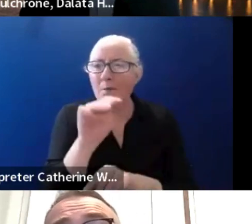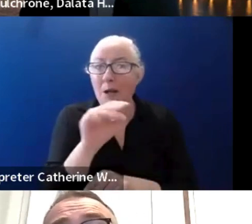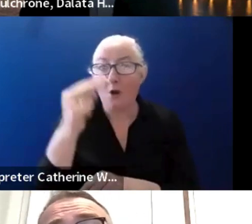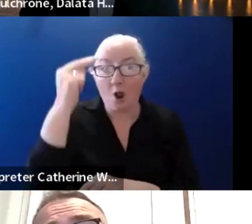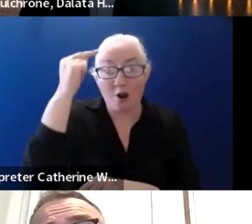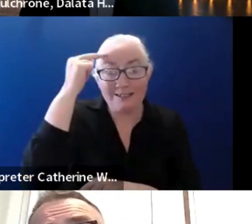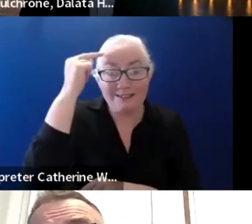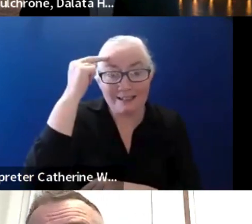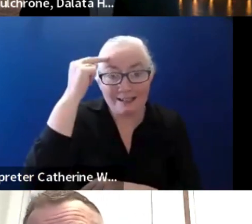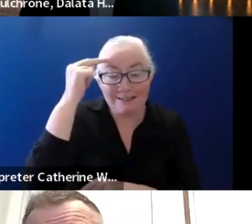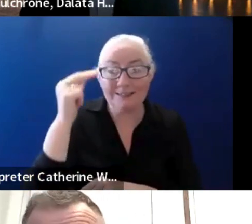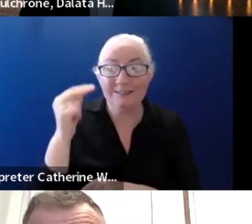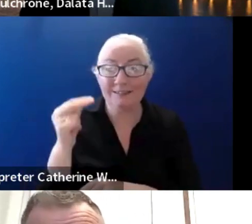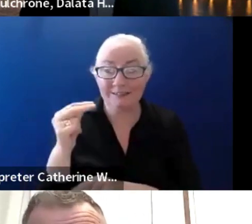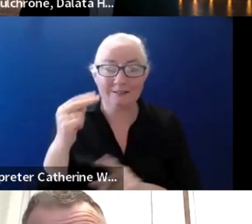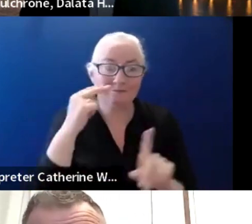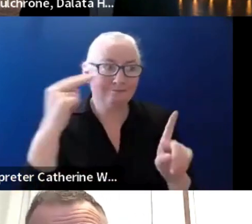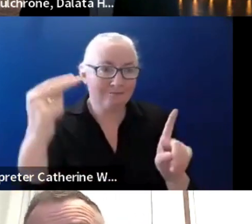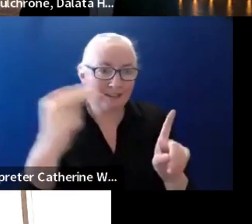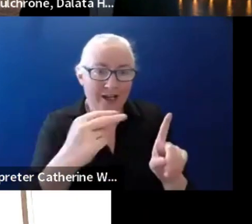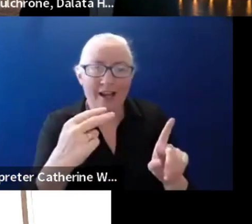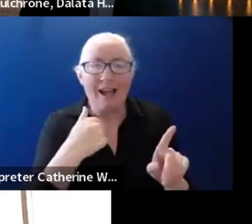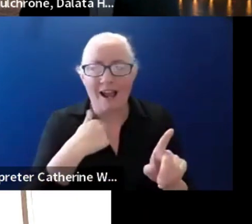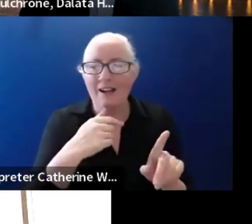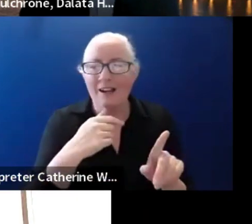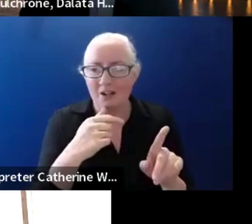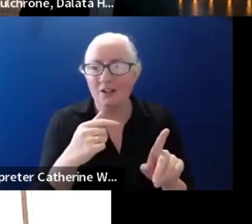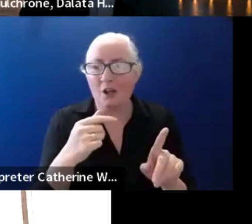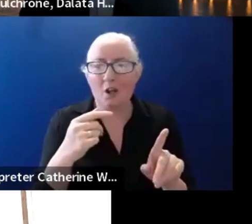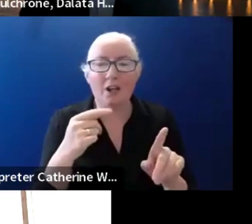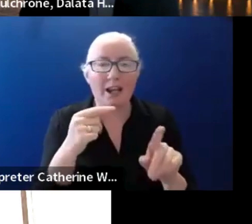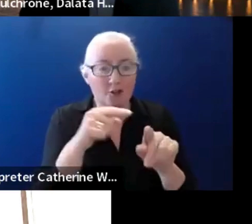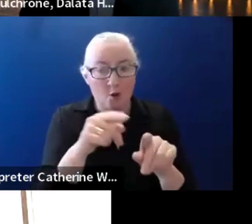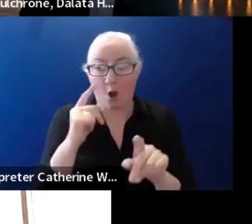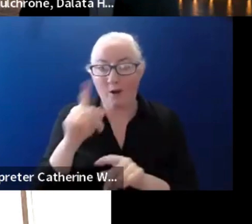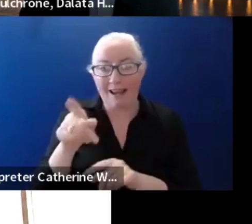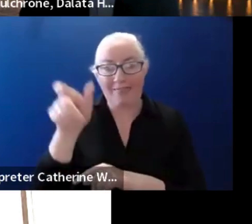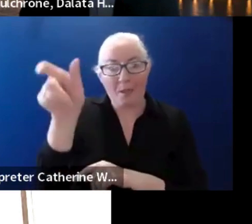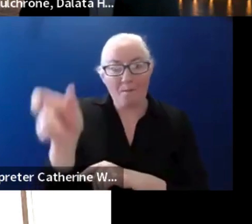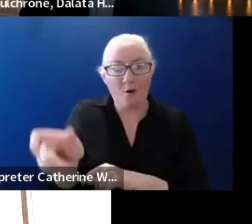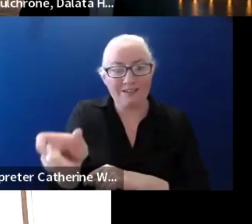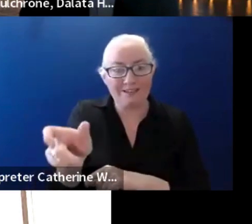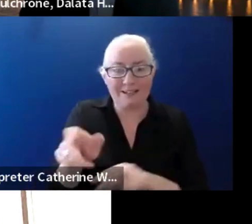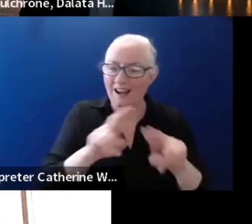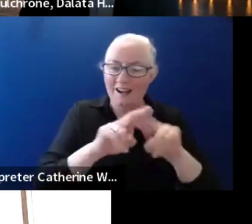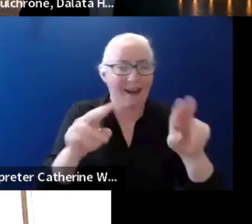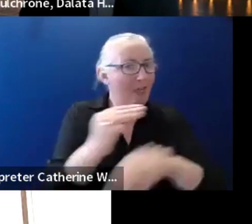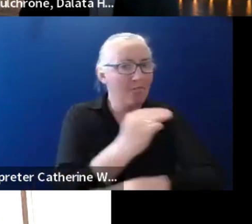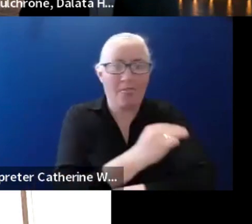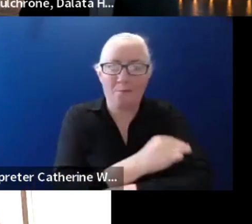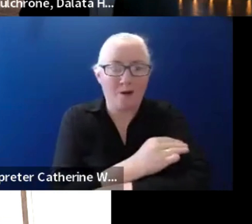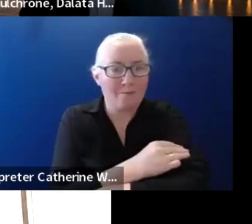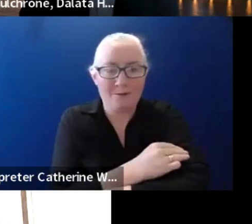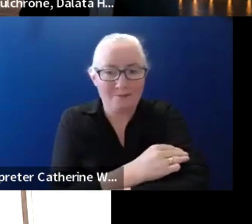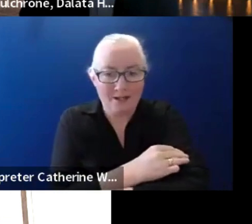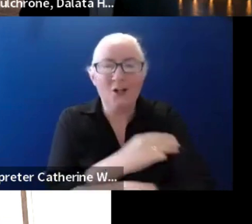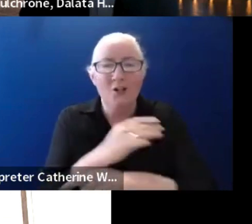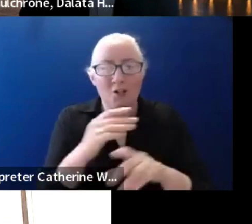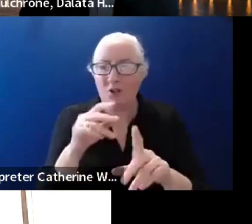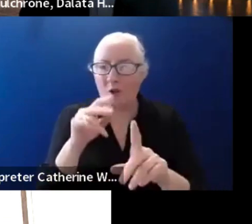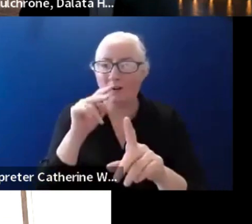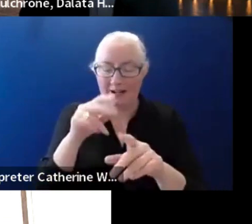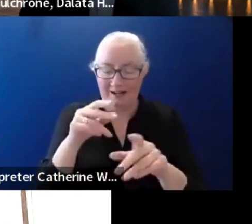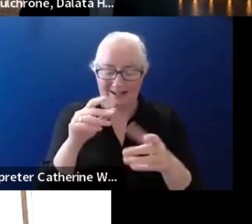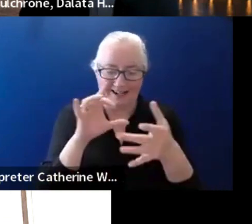that they look at it, I said this on the night, but look at it as the person, not the problem, was the big thing, so that we made connections with the front